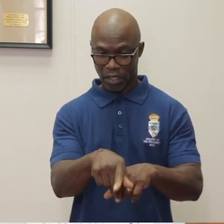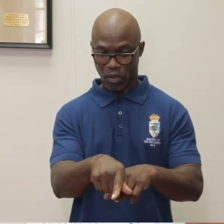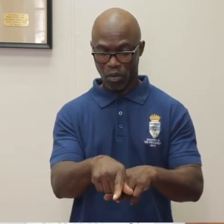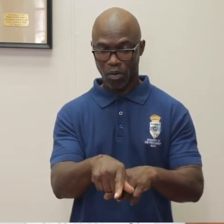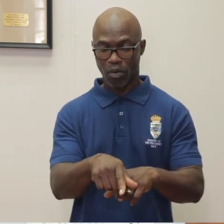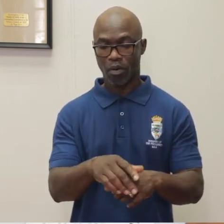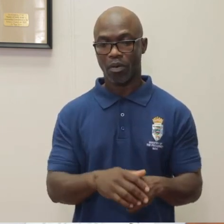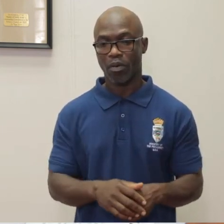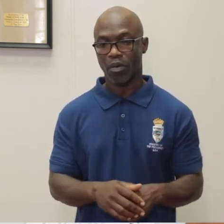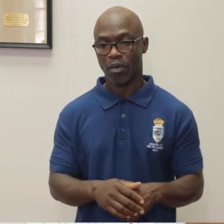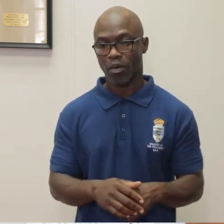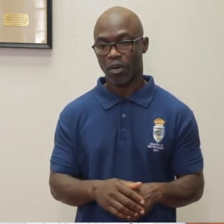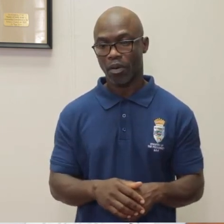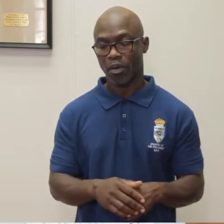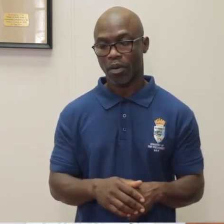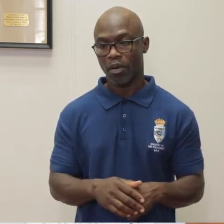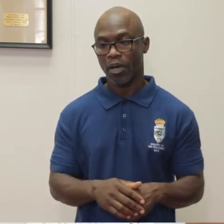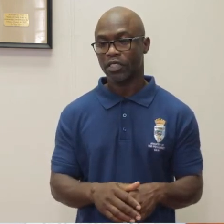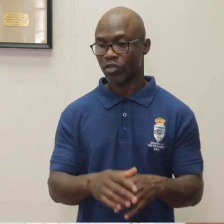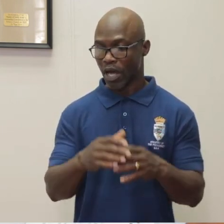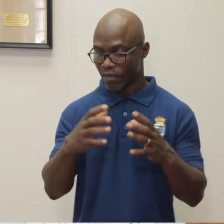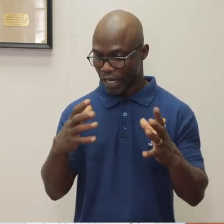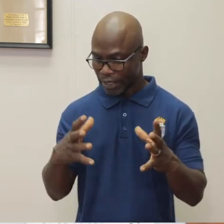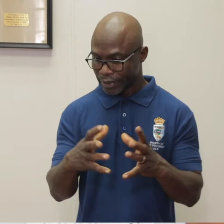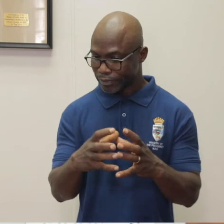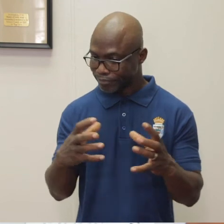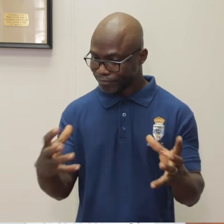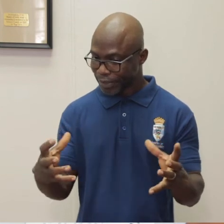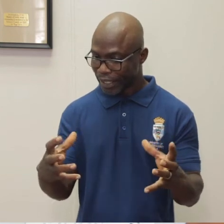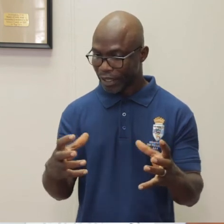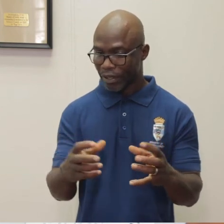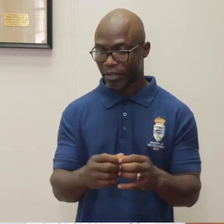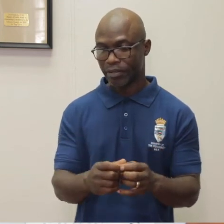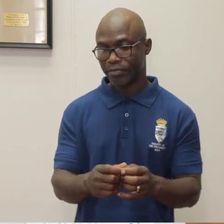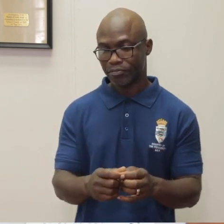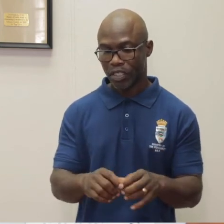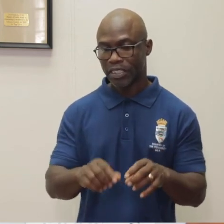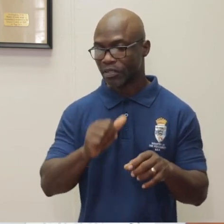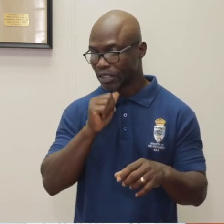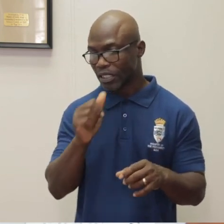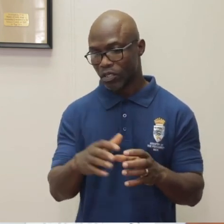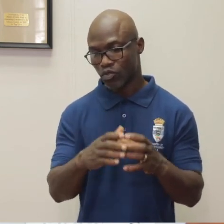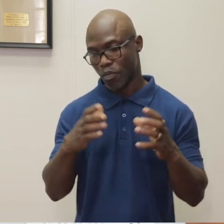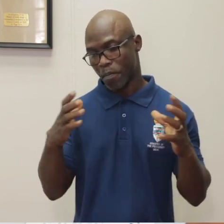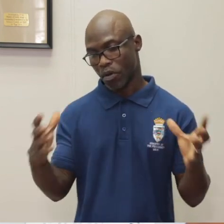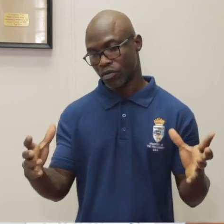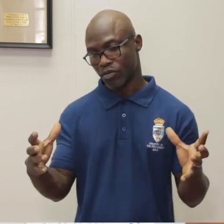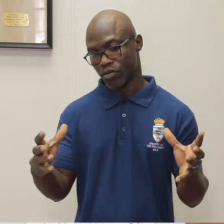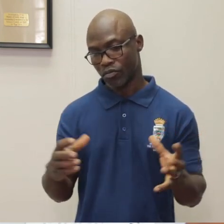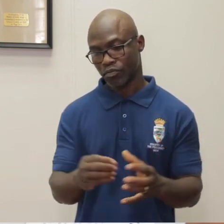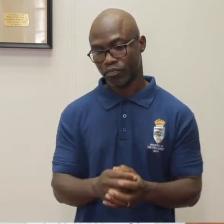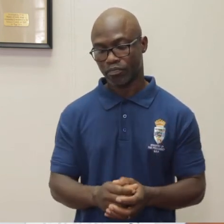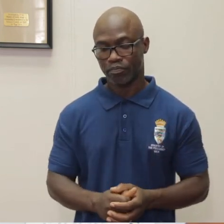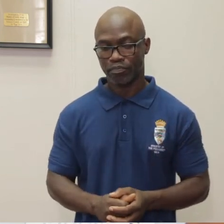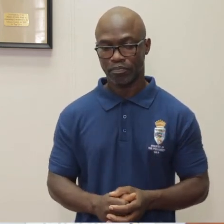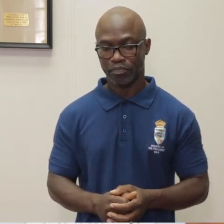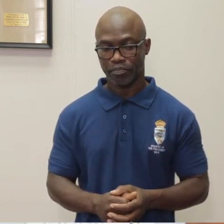is the amount that should be having. A little bigger than the tennis ball, but not too much bigger.